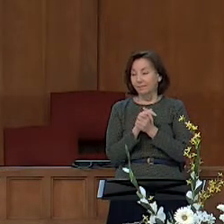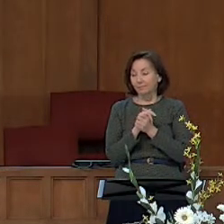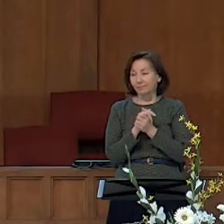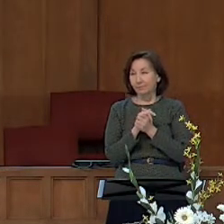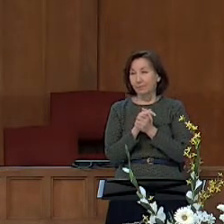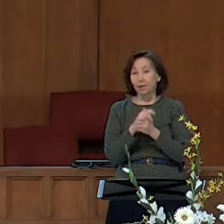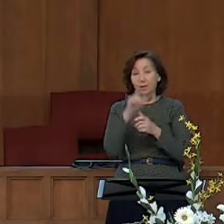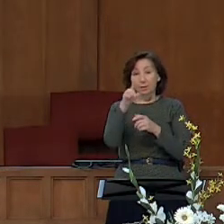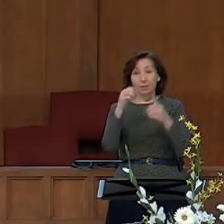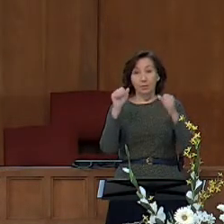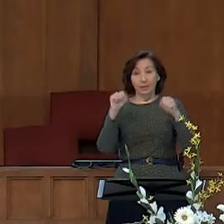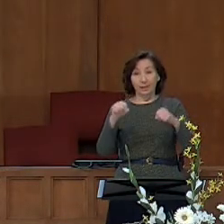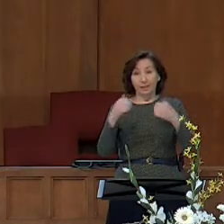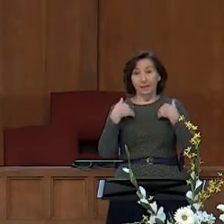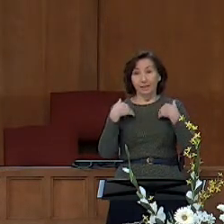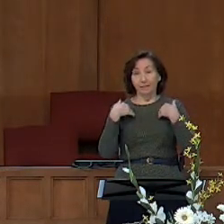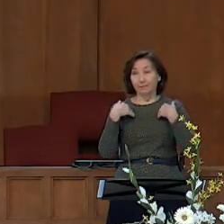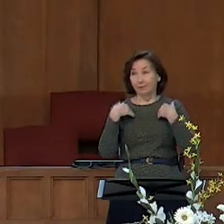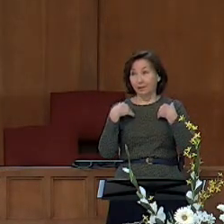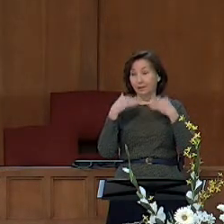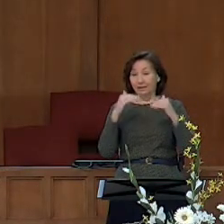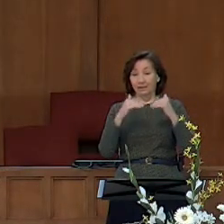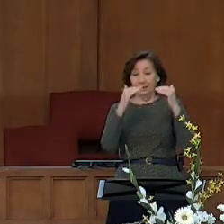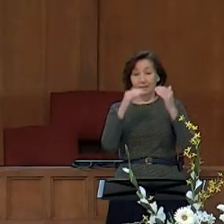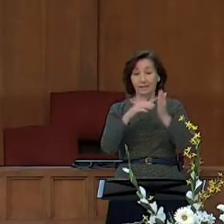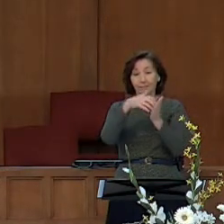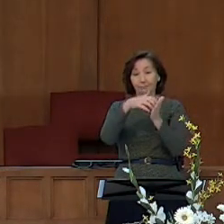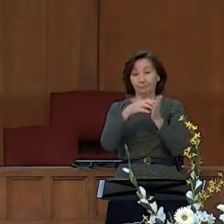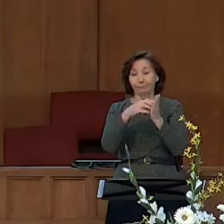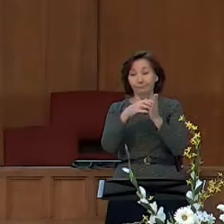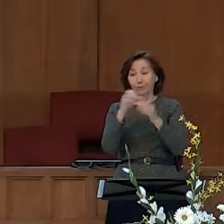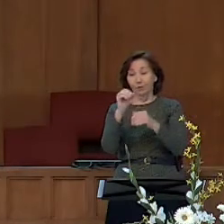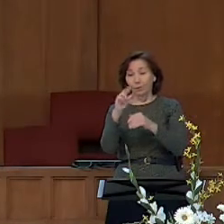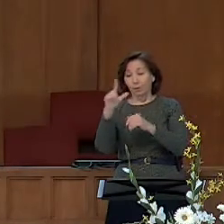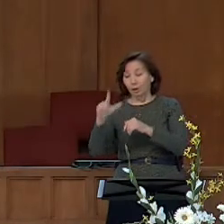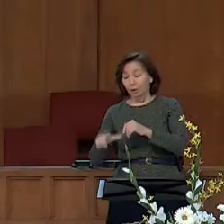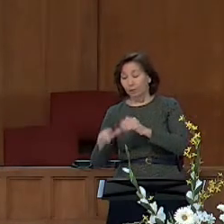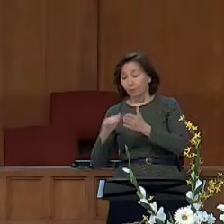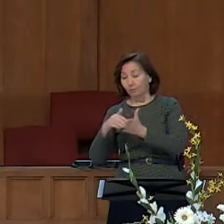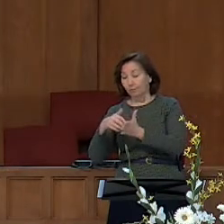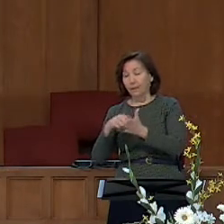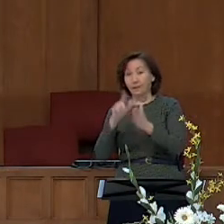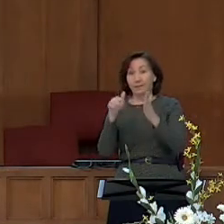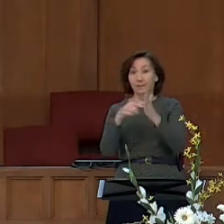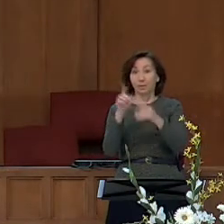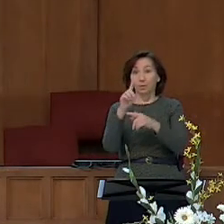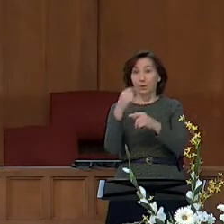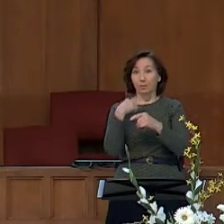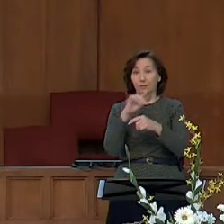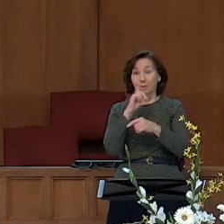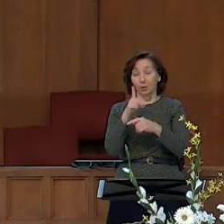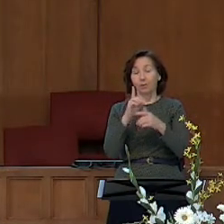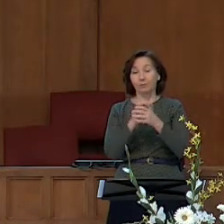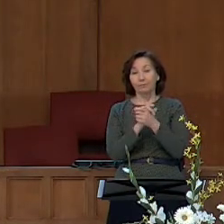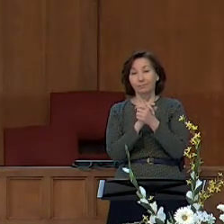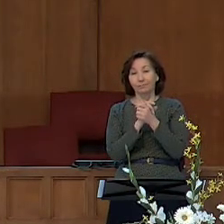So you can have high vulnerability and they can have low, and you have to go down and say, "This is what we are. the lower